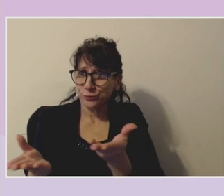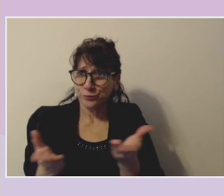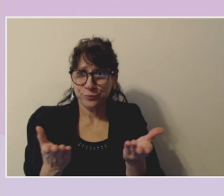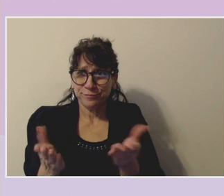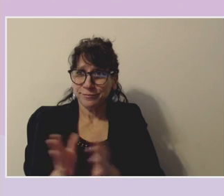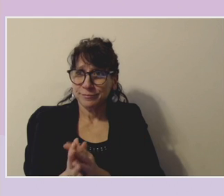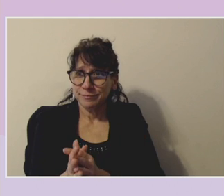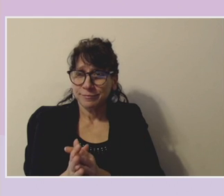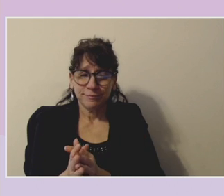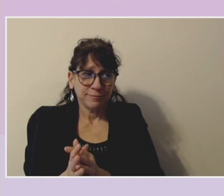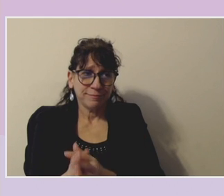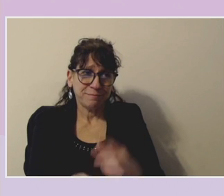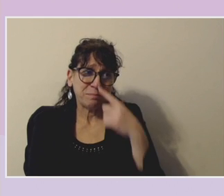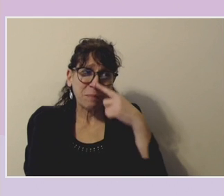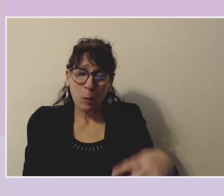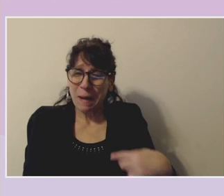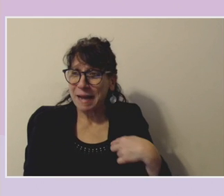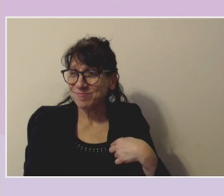I don't mind to.